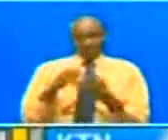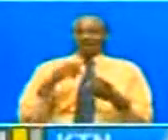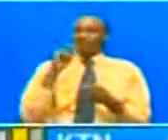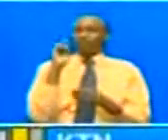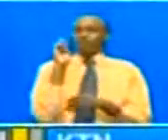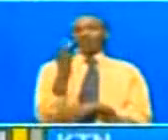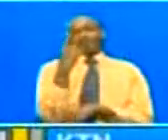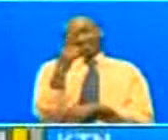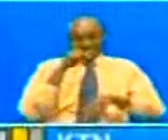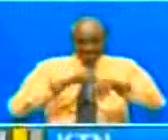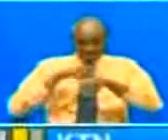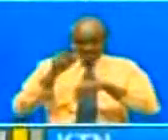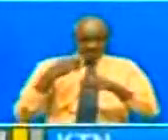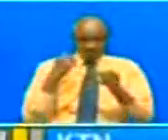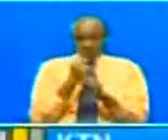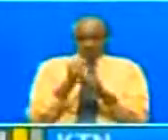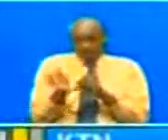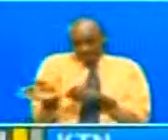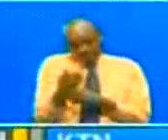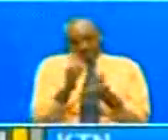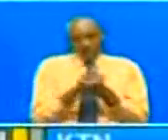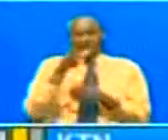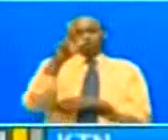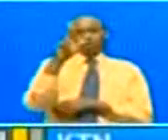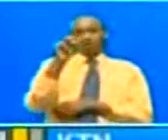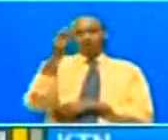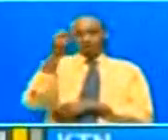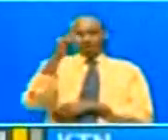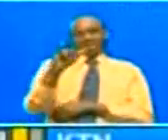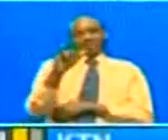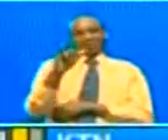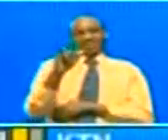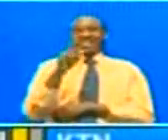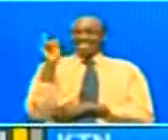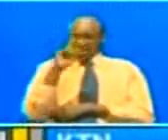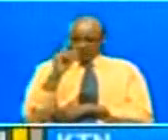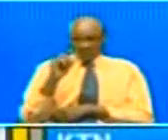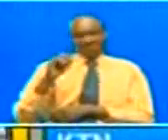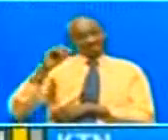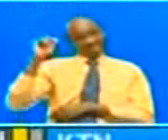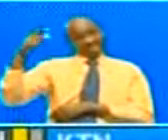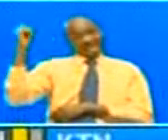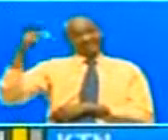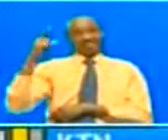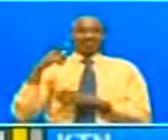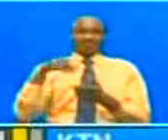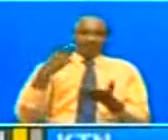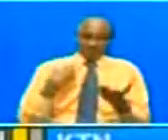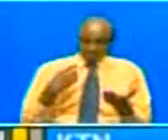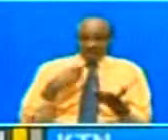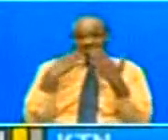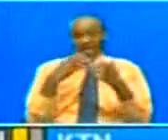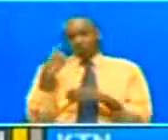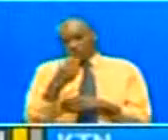a Hedmond Mauda's tap-in from Ronnie Kagunzi rebound. Nairobi City Stars leveled in the 47th minute thanks to